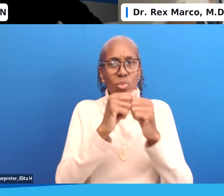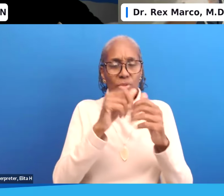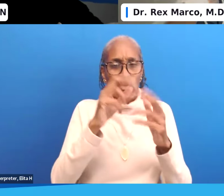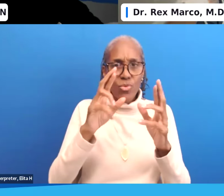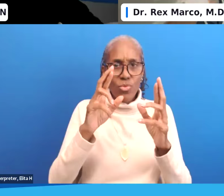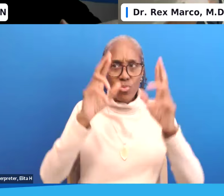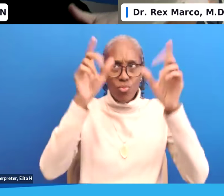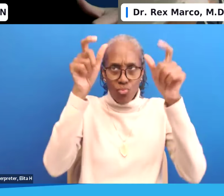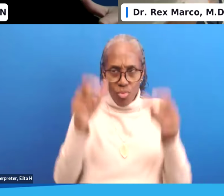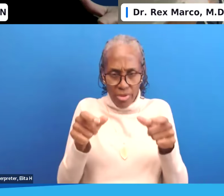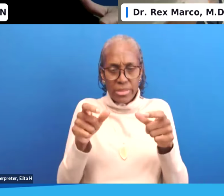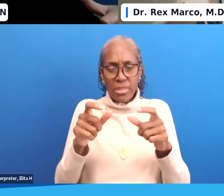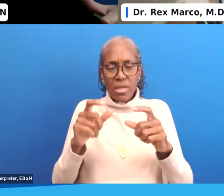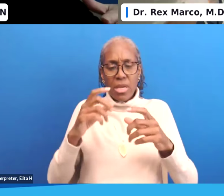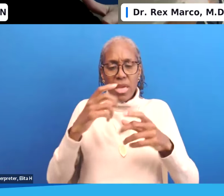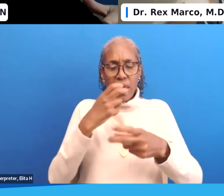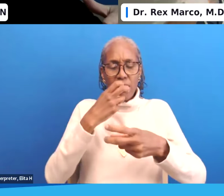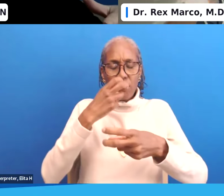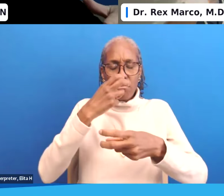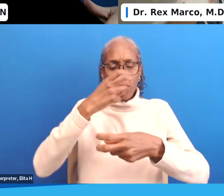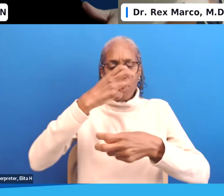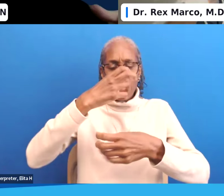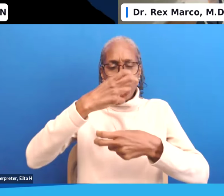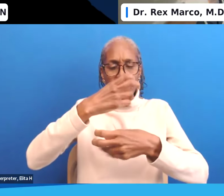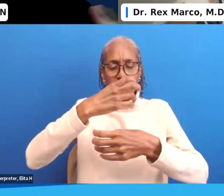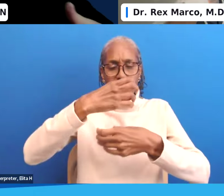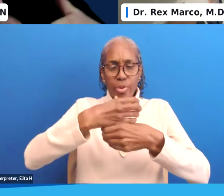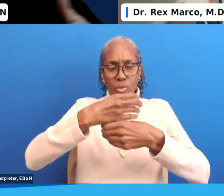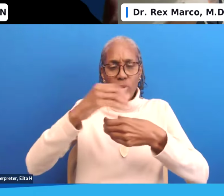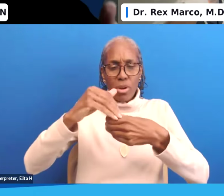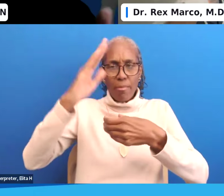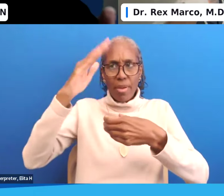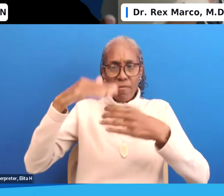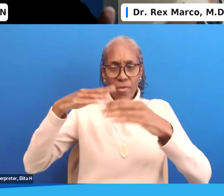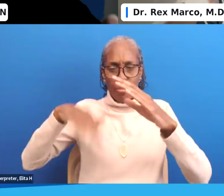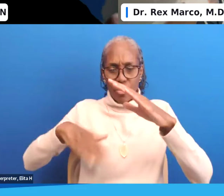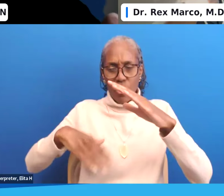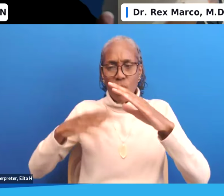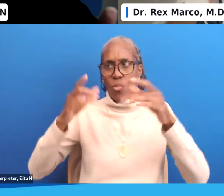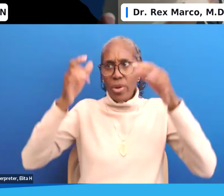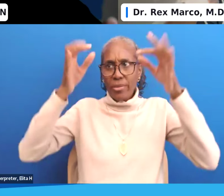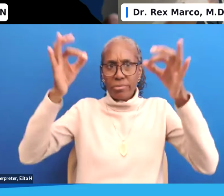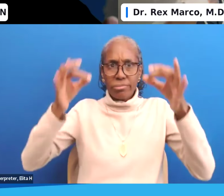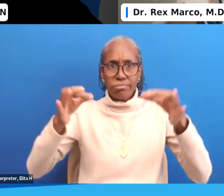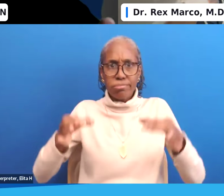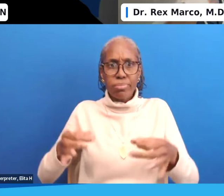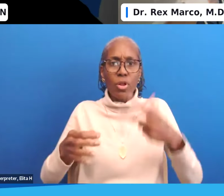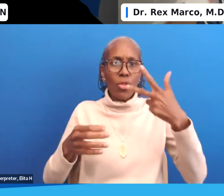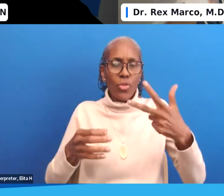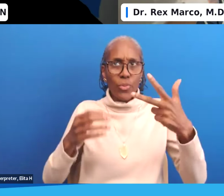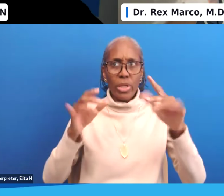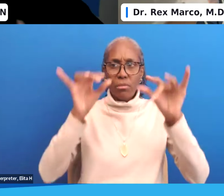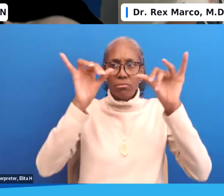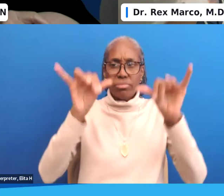and the vertebrae below that. Do you see that when you've stabilized, say, three or four vertebrae with